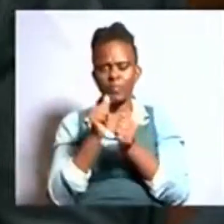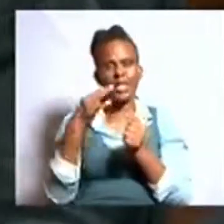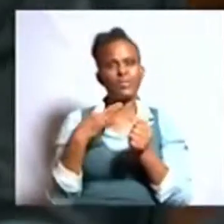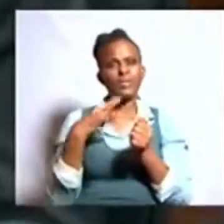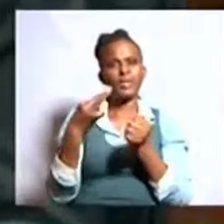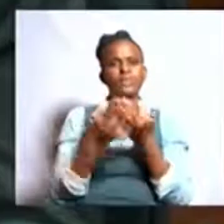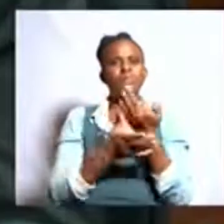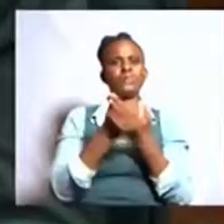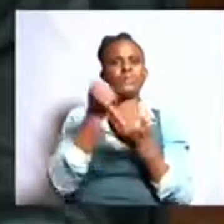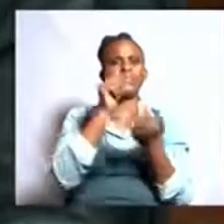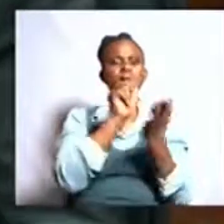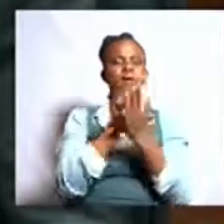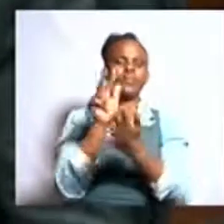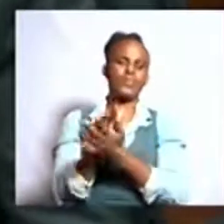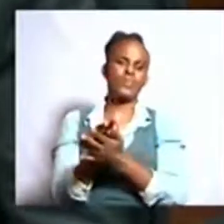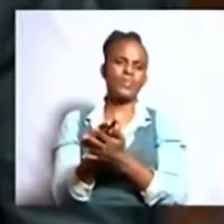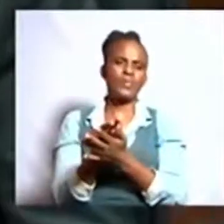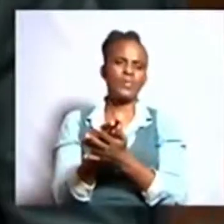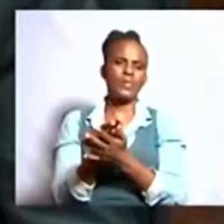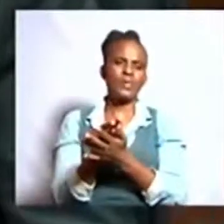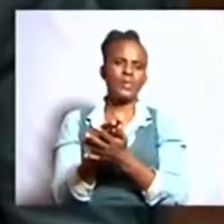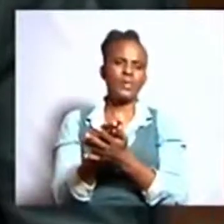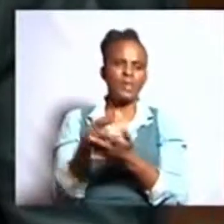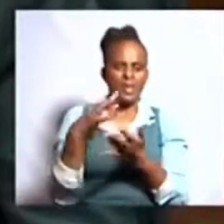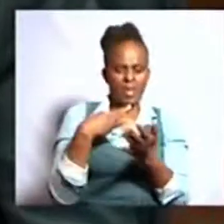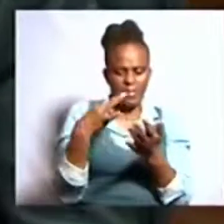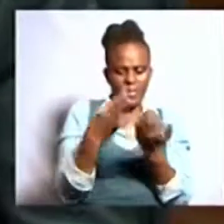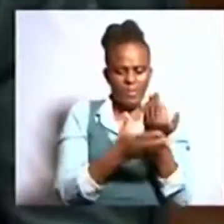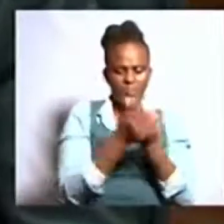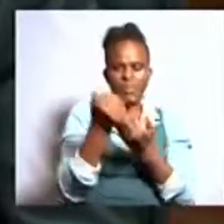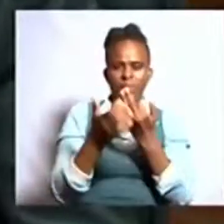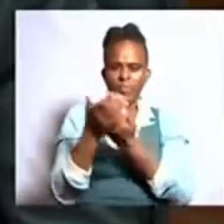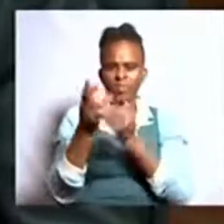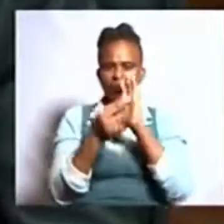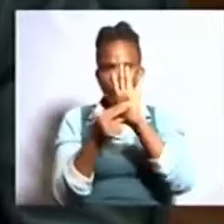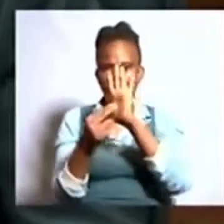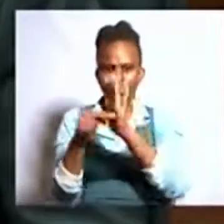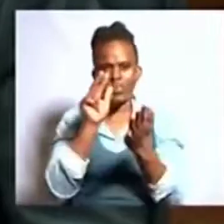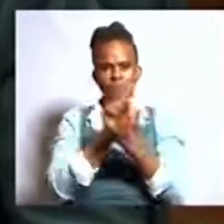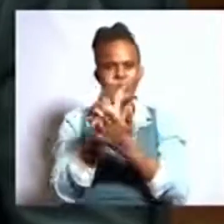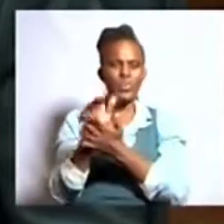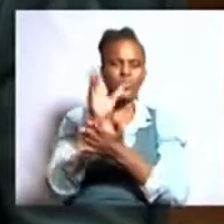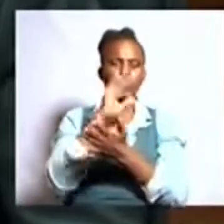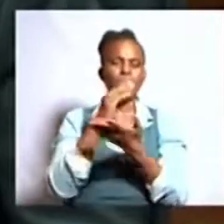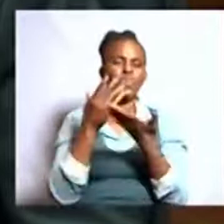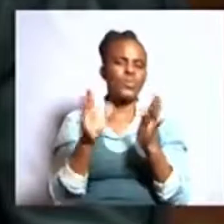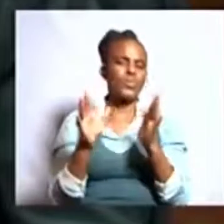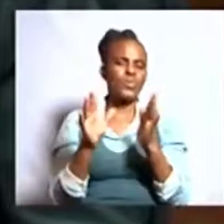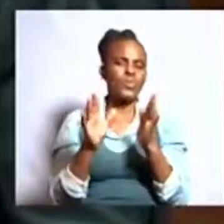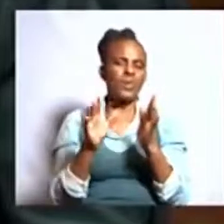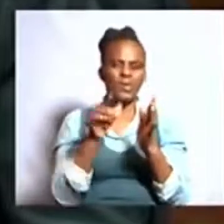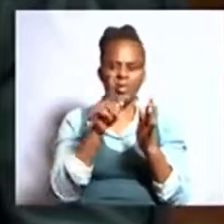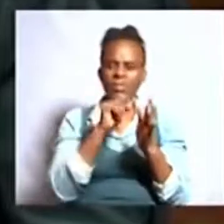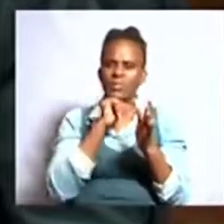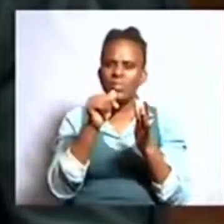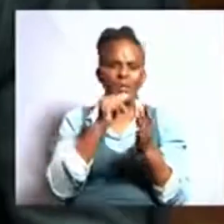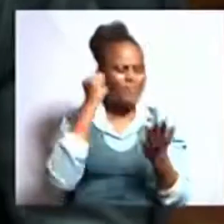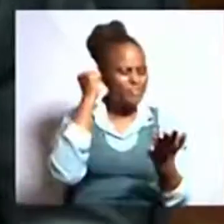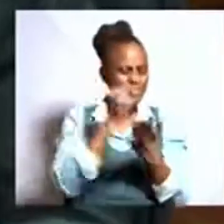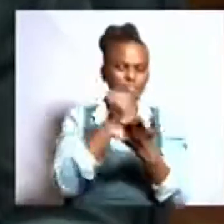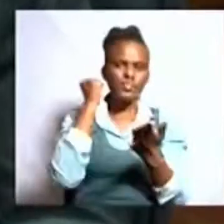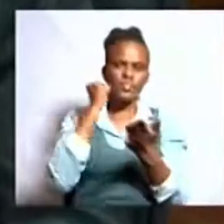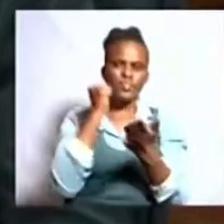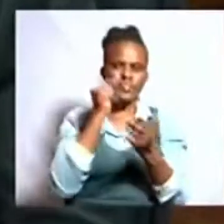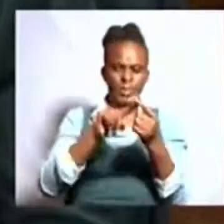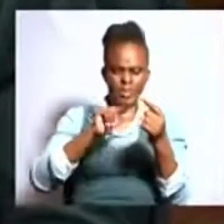forms approved. Which application forms that you are showing that they were approved were actually not even stamped, but we